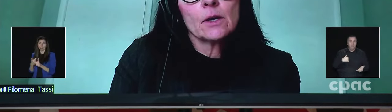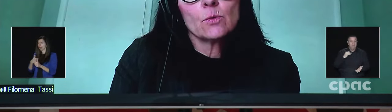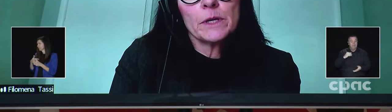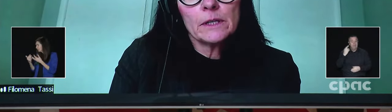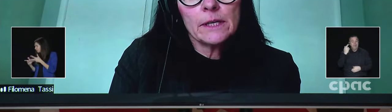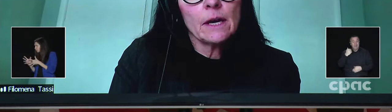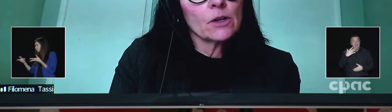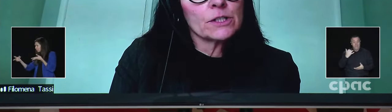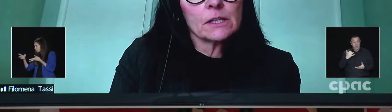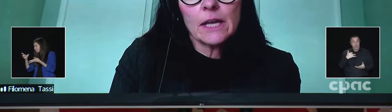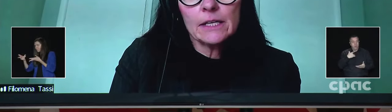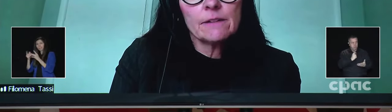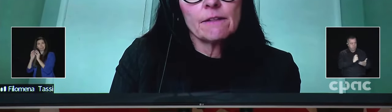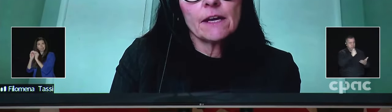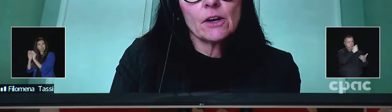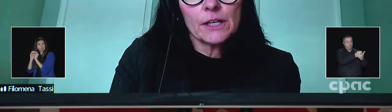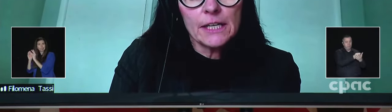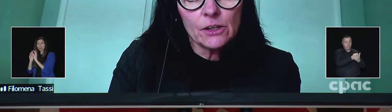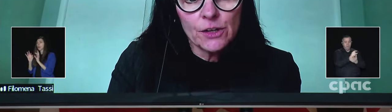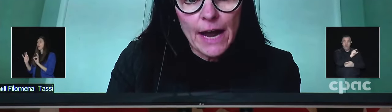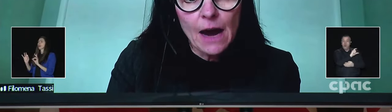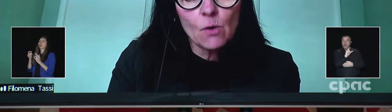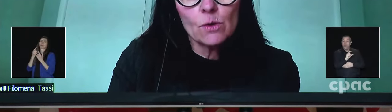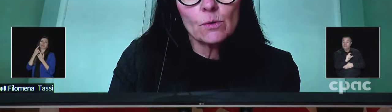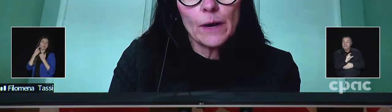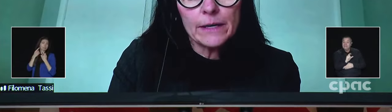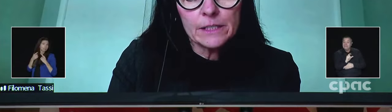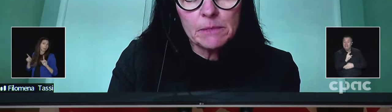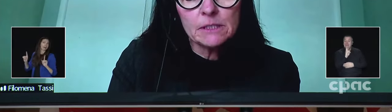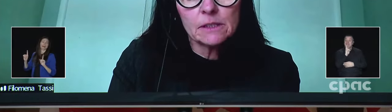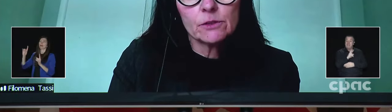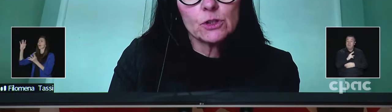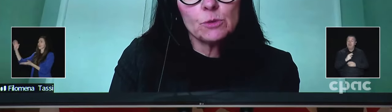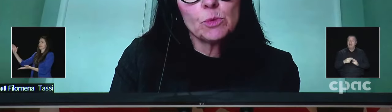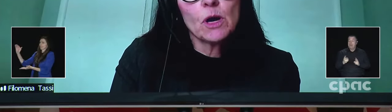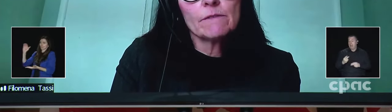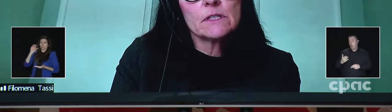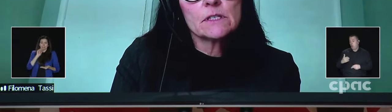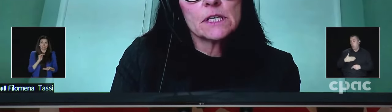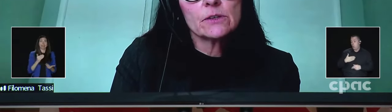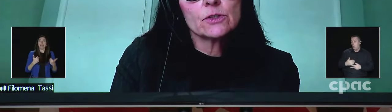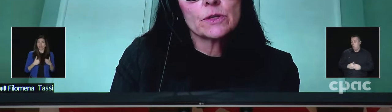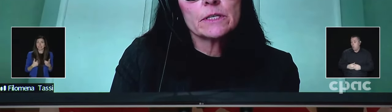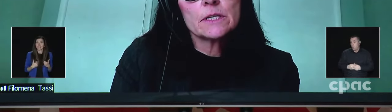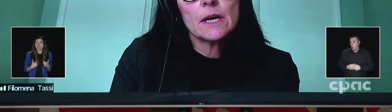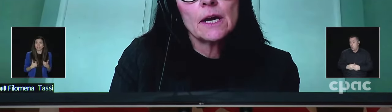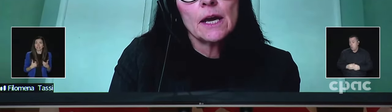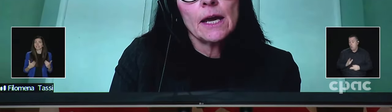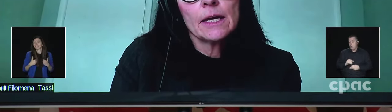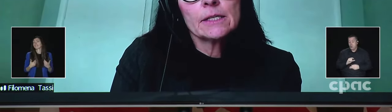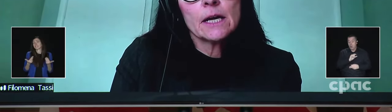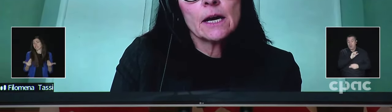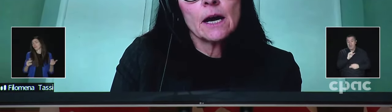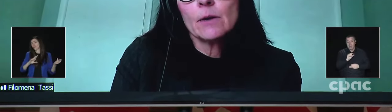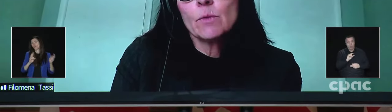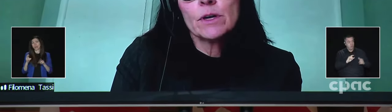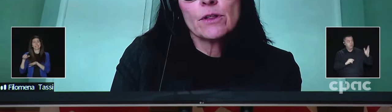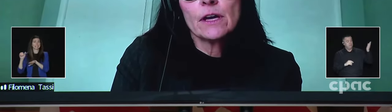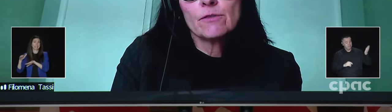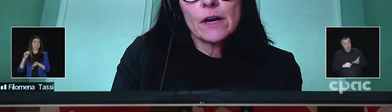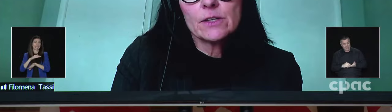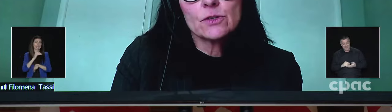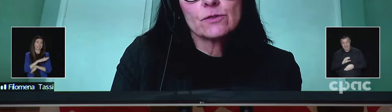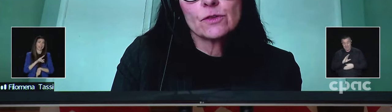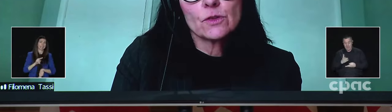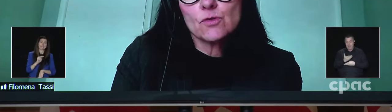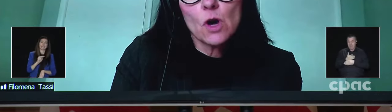and really are delighted that they are here now, ready to be delivered to provinces and territories. And I want to